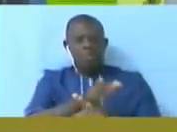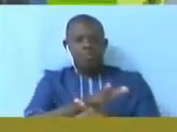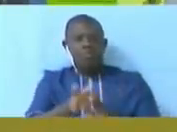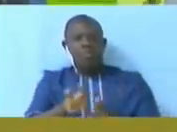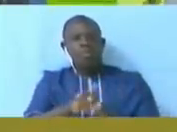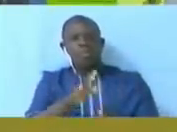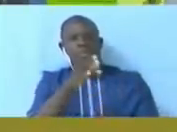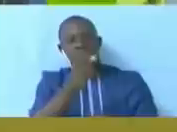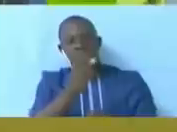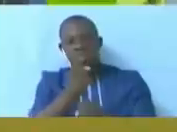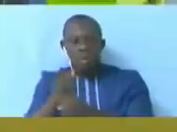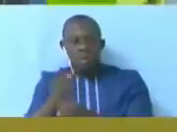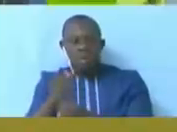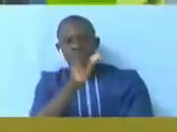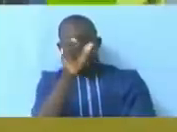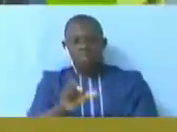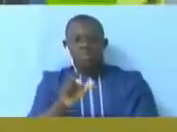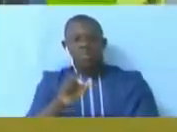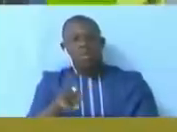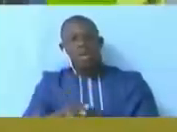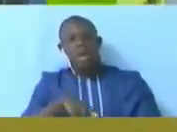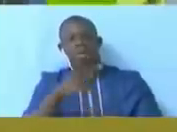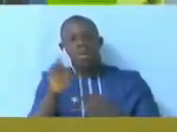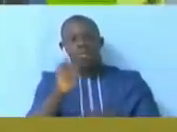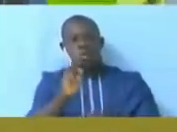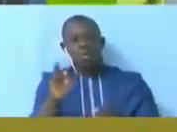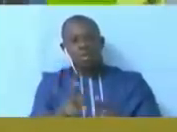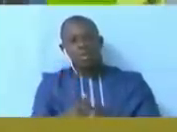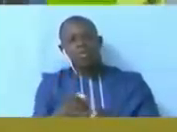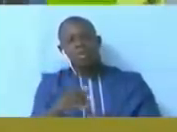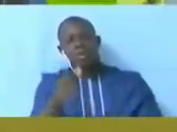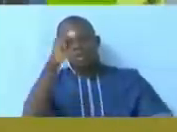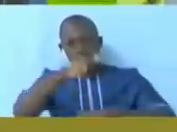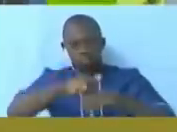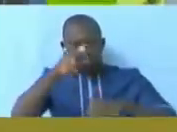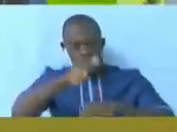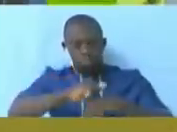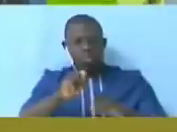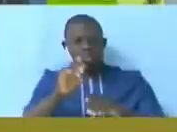were subjected to as a result of the torture. And the doctors were willing to come